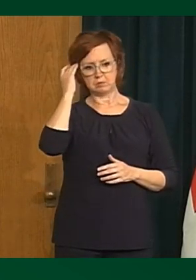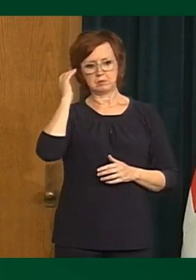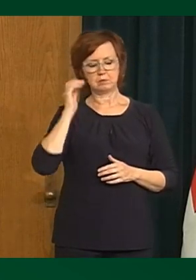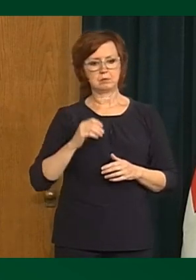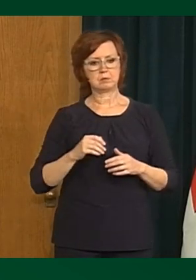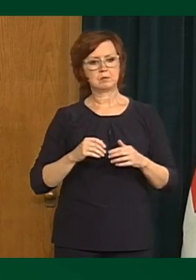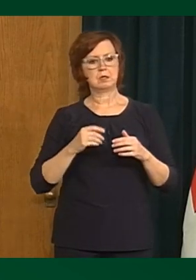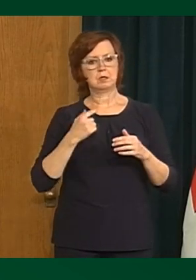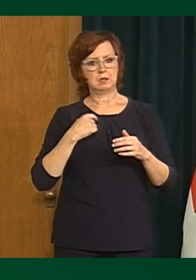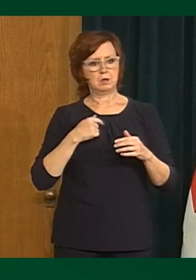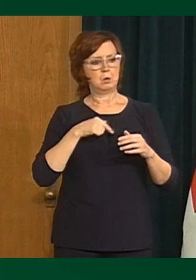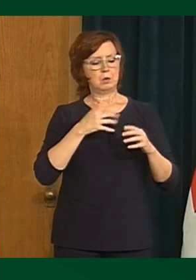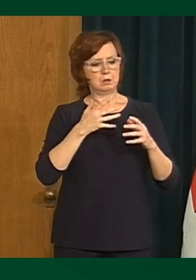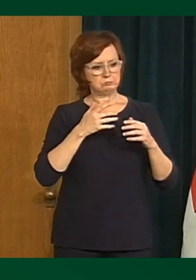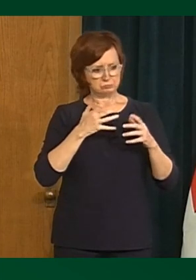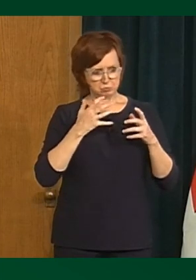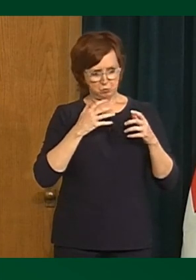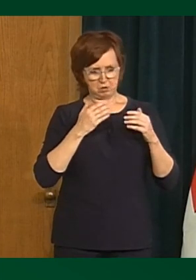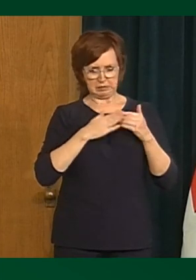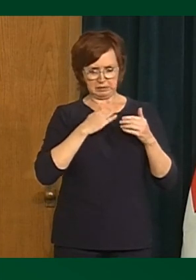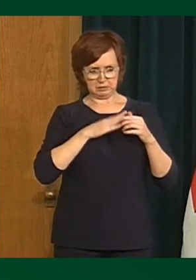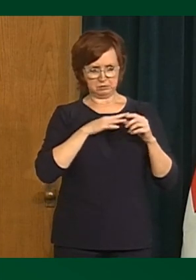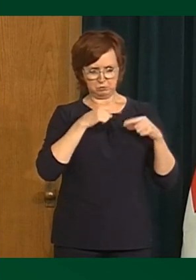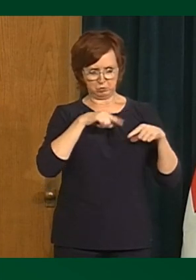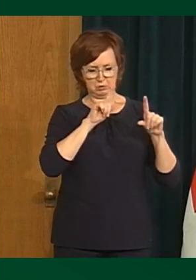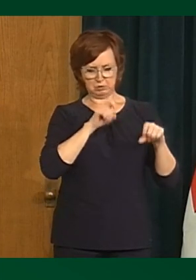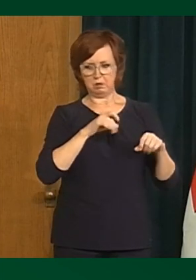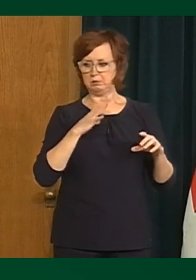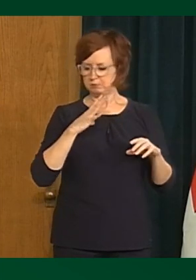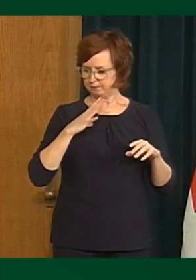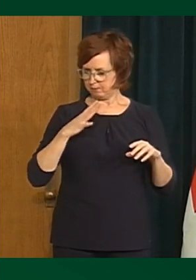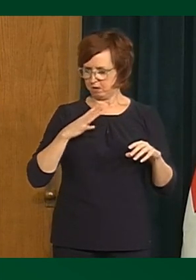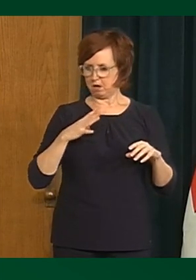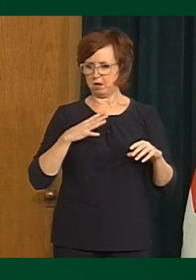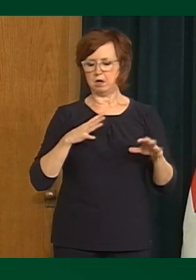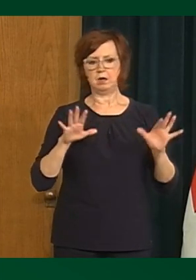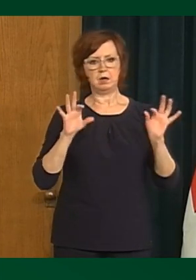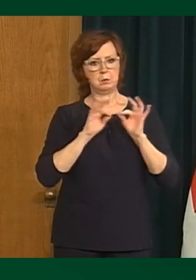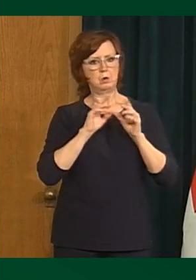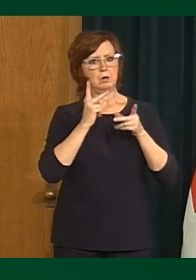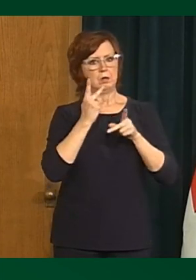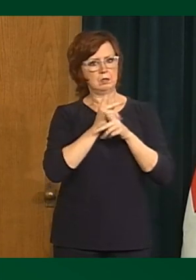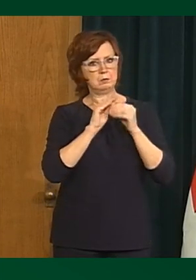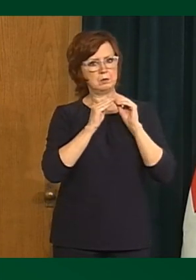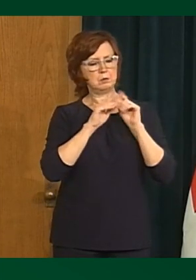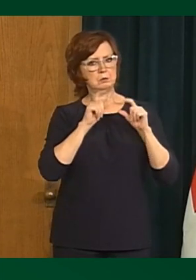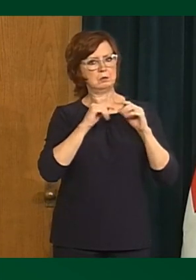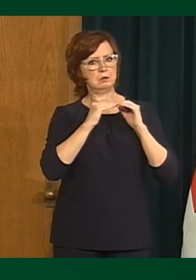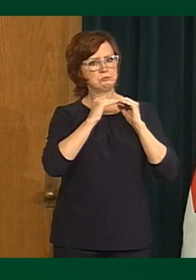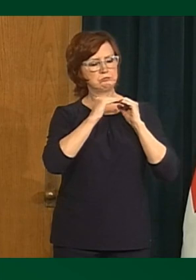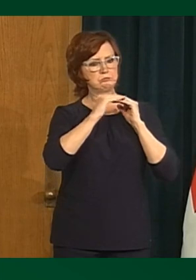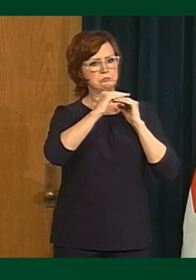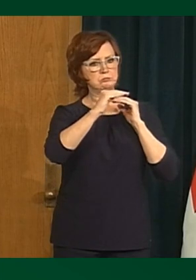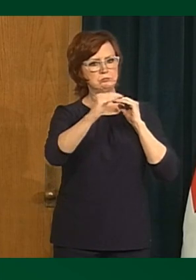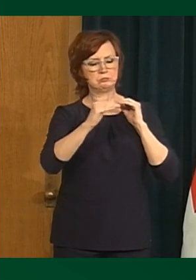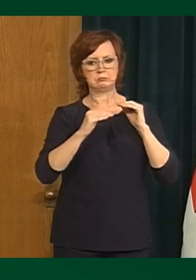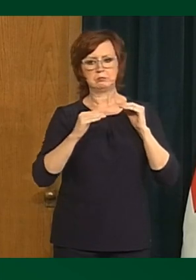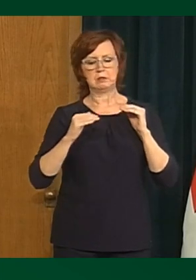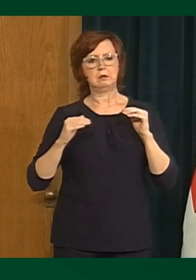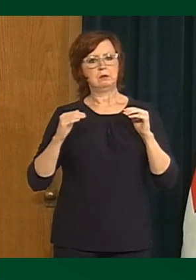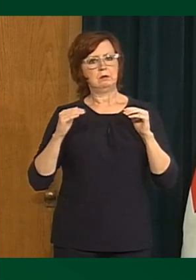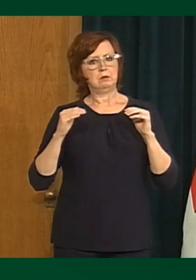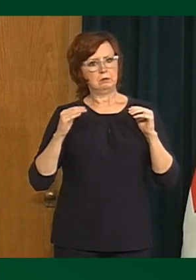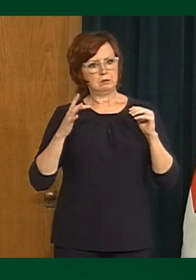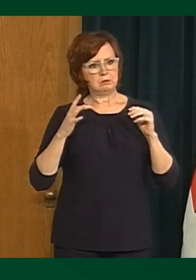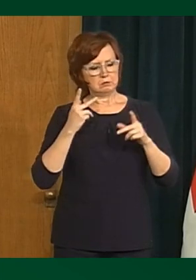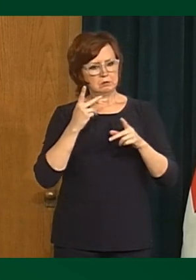get go for testing, I think, is important just to maintain that testing level and that kind of reassurance that